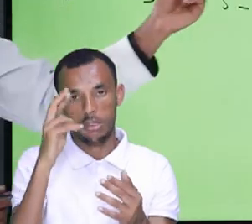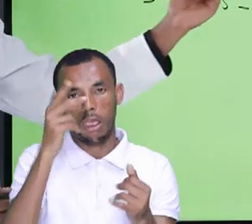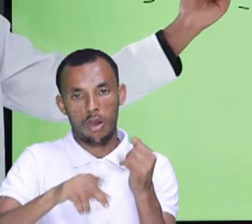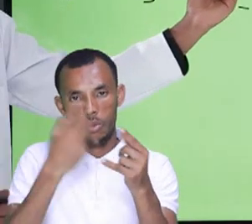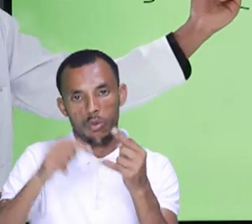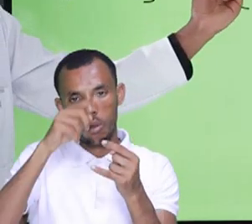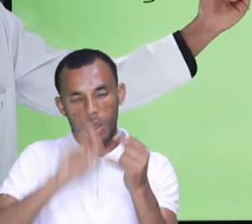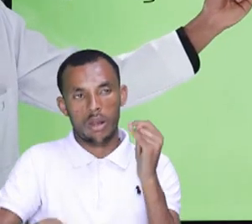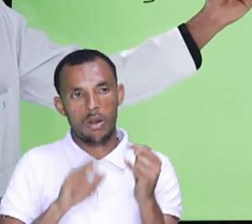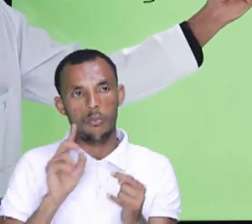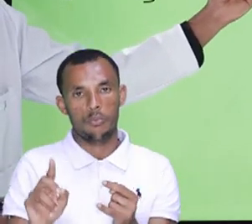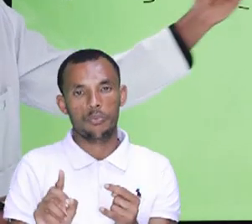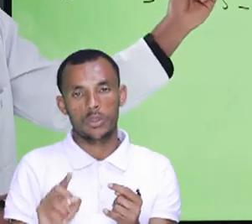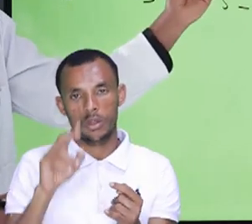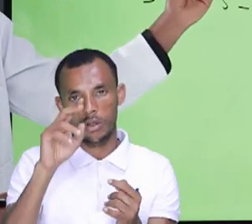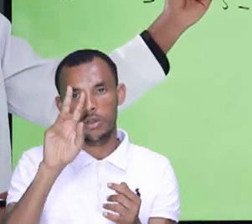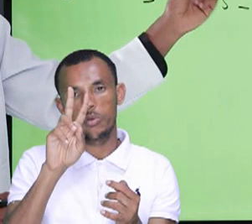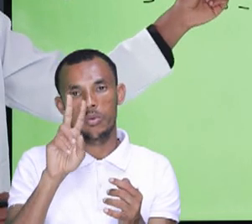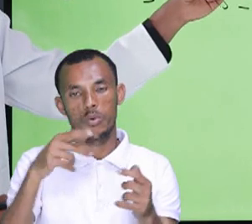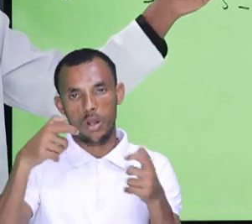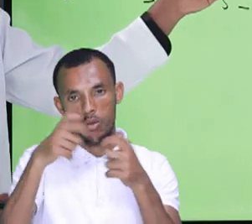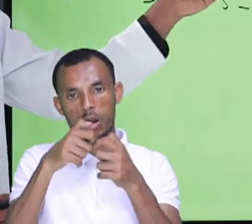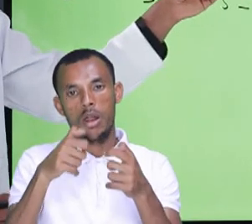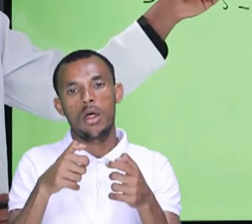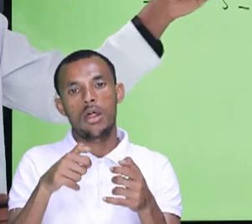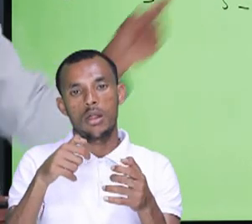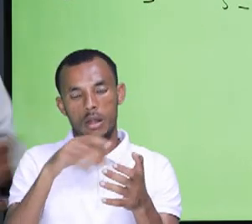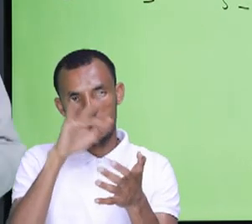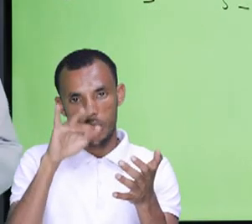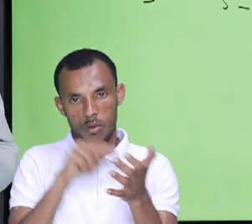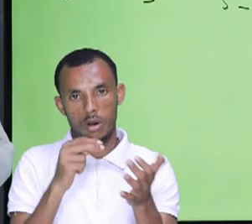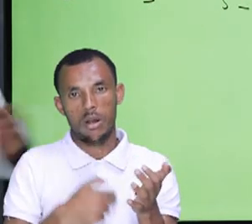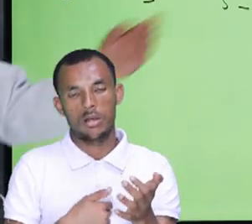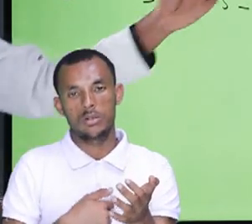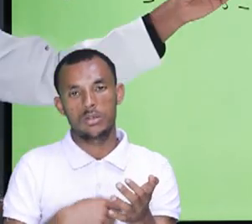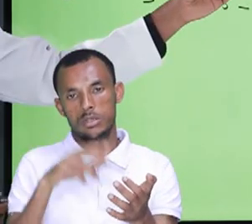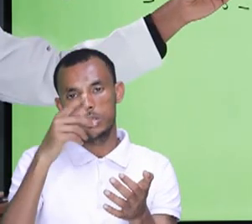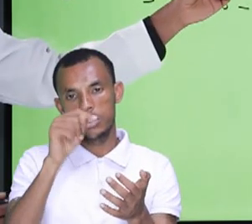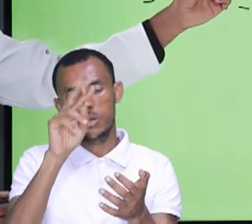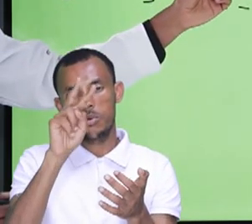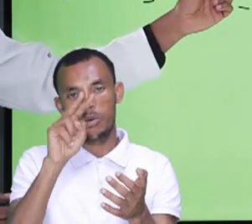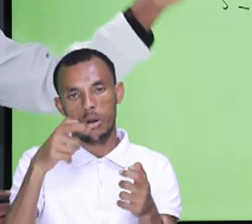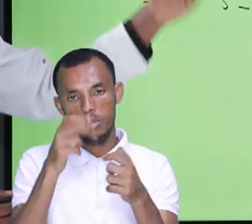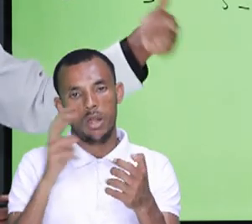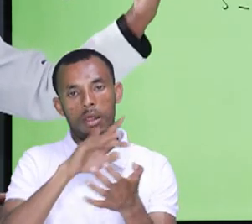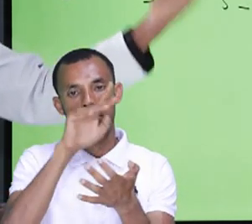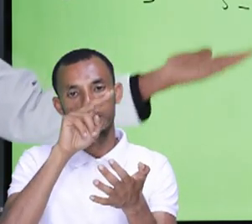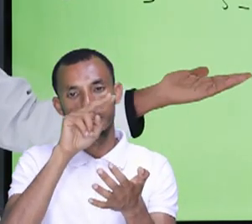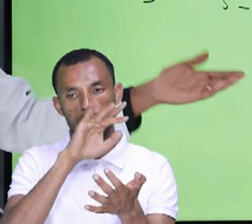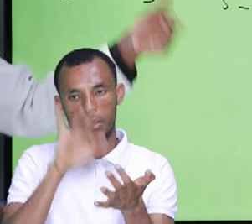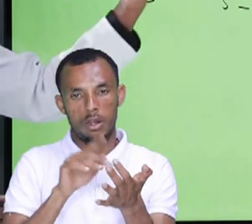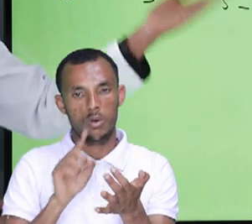two electrons are between the two nuclei. This is nucleus, this one is nucleus. The two electrons are at the center. Now, these types of overlap is